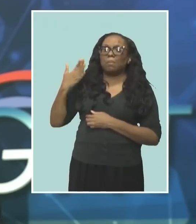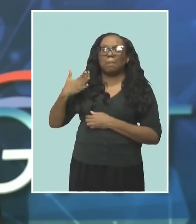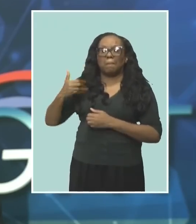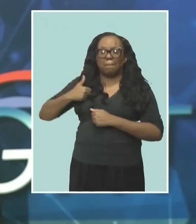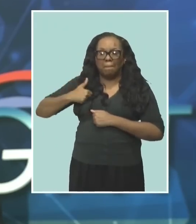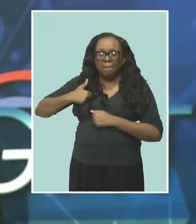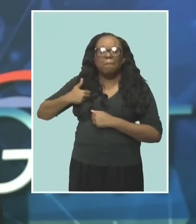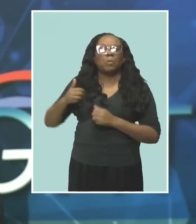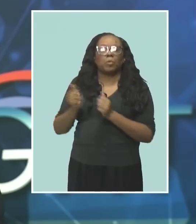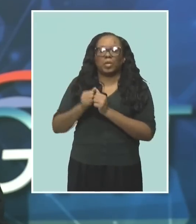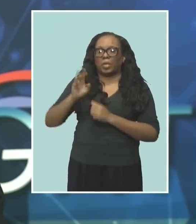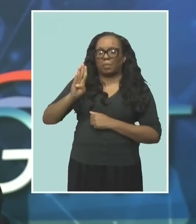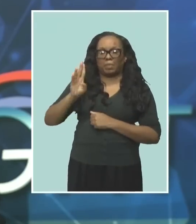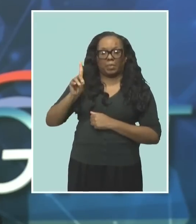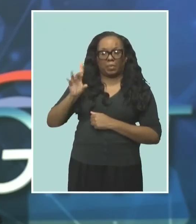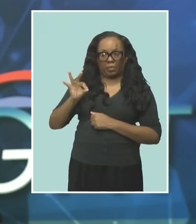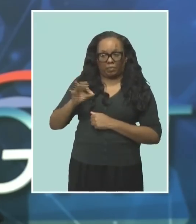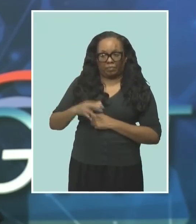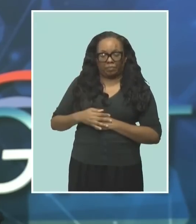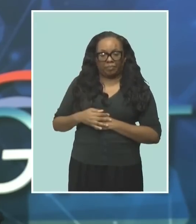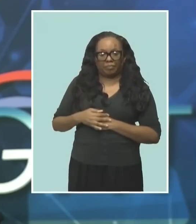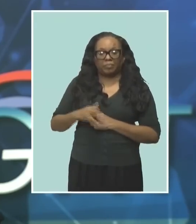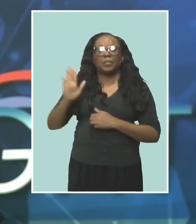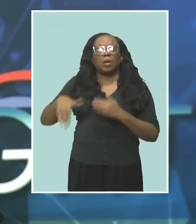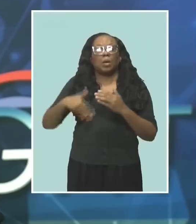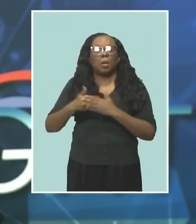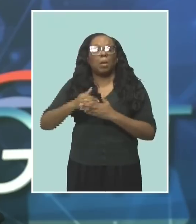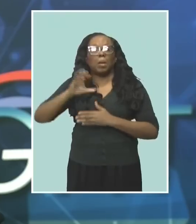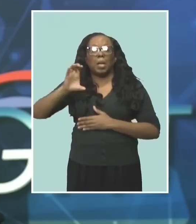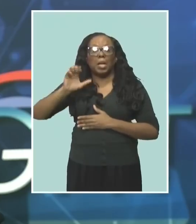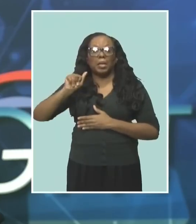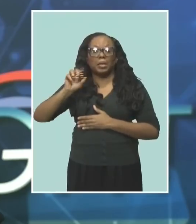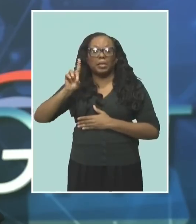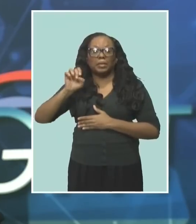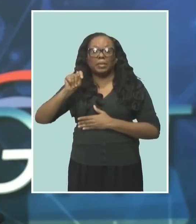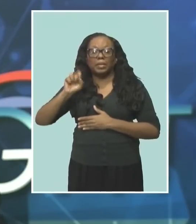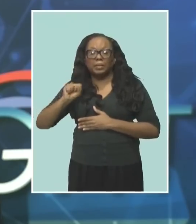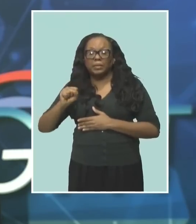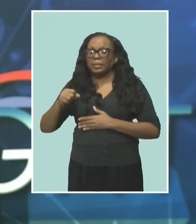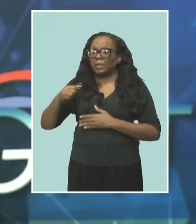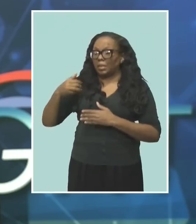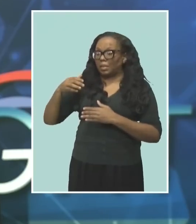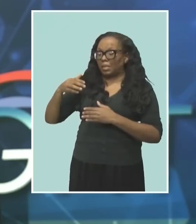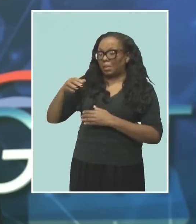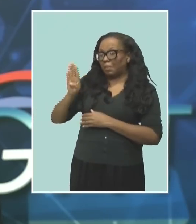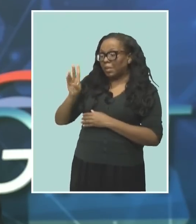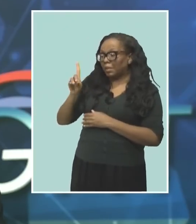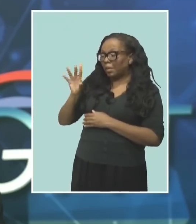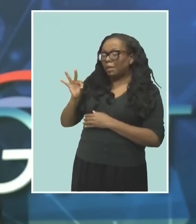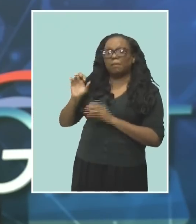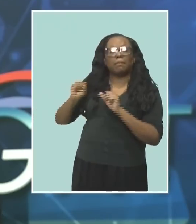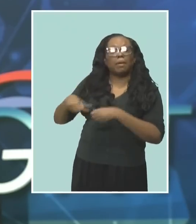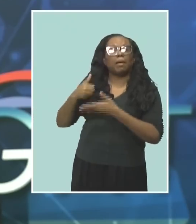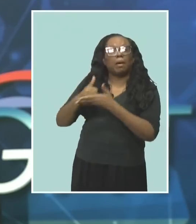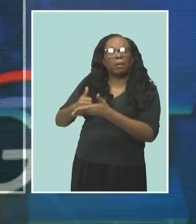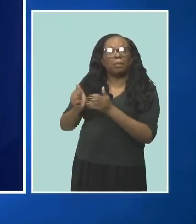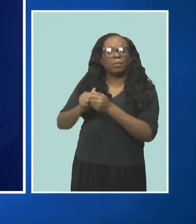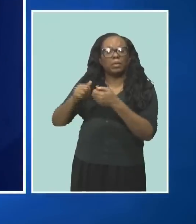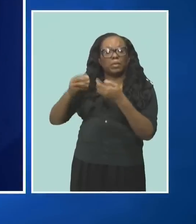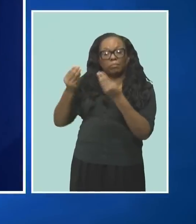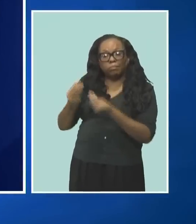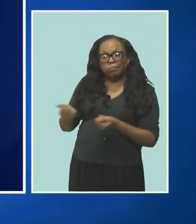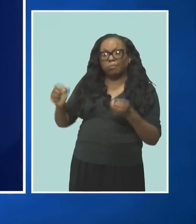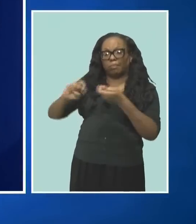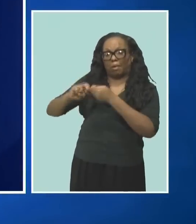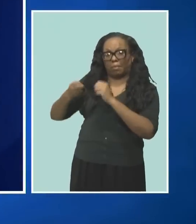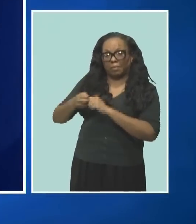Barbados Defence Force. He says the cadets and Defence Force are well poised to help address problems. We've got